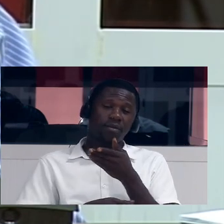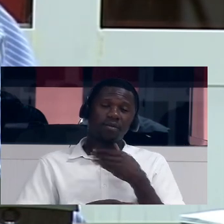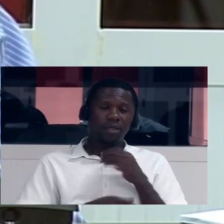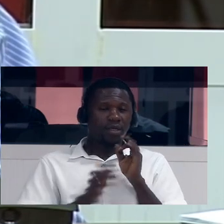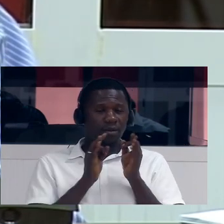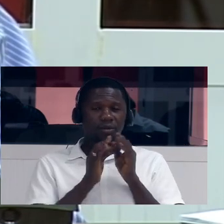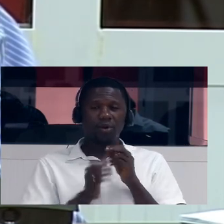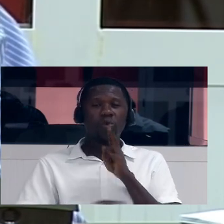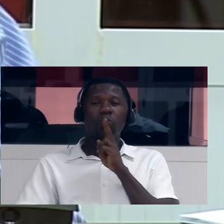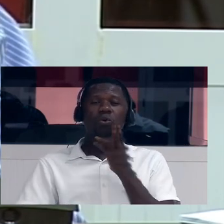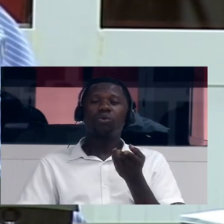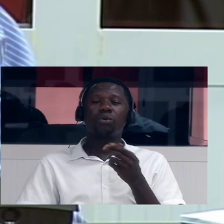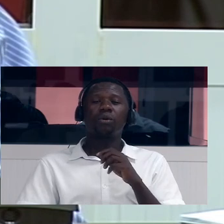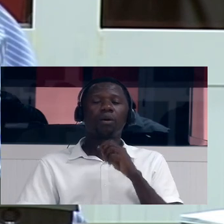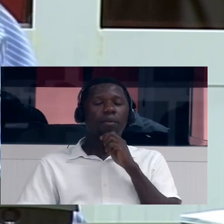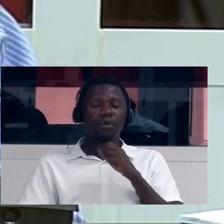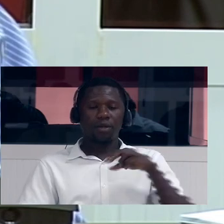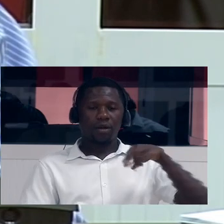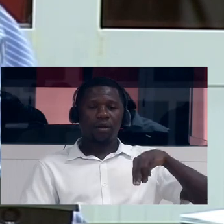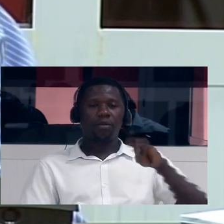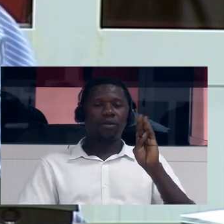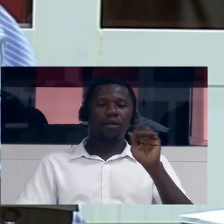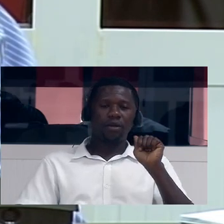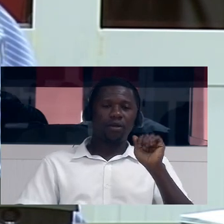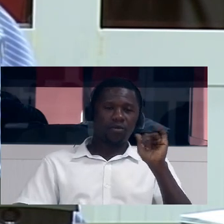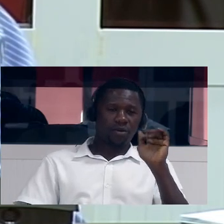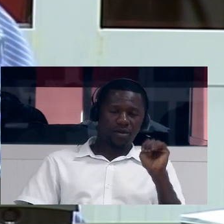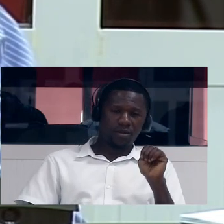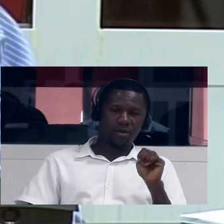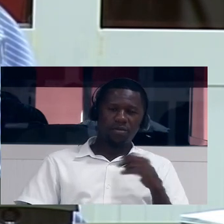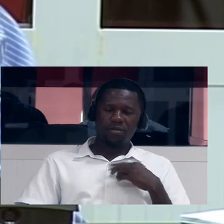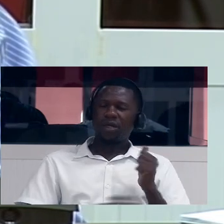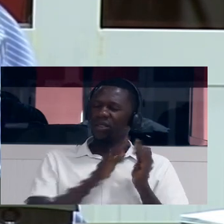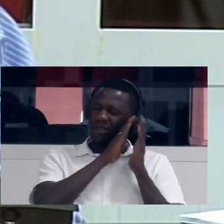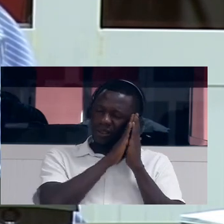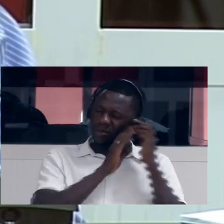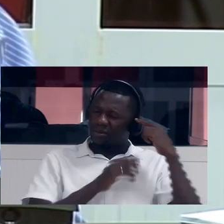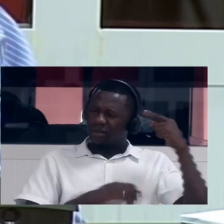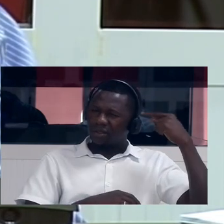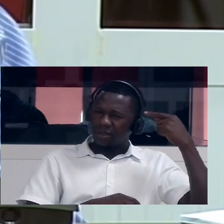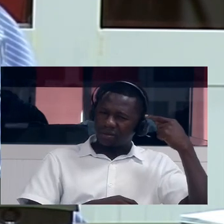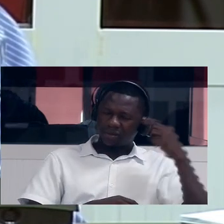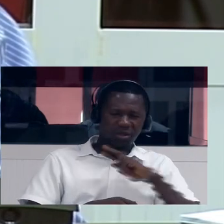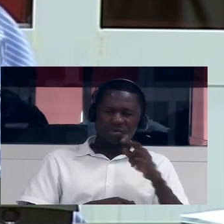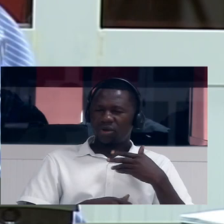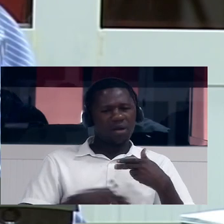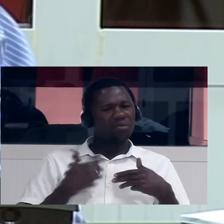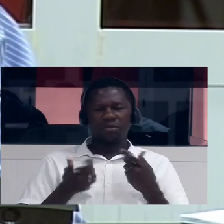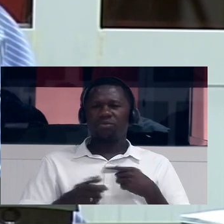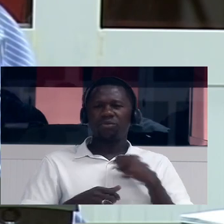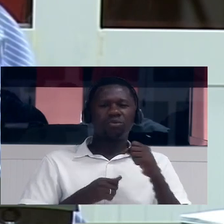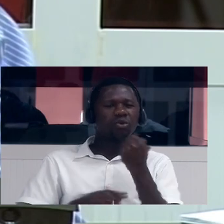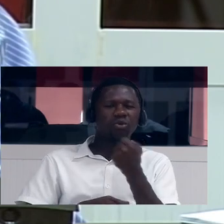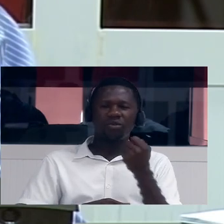slept him over who? This matter. To Mr. Mbai. Mr. Mbai. I went back to him. I said, look, I slept over this matter, but I am still not comfortable because of the